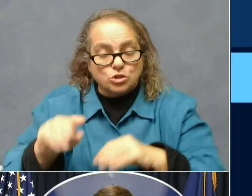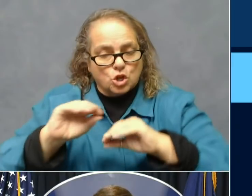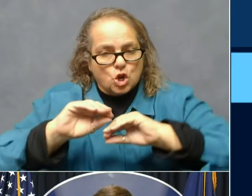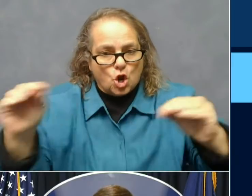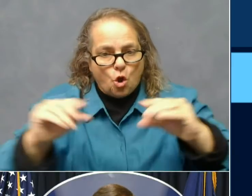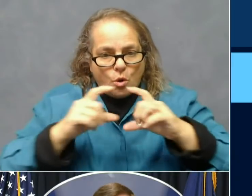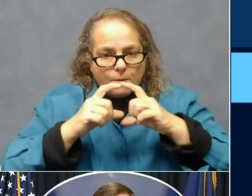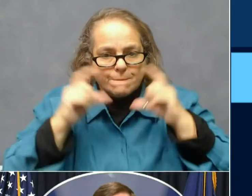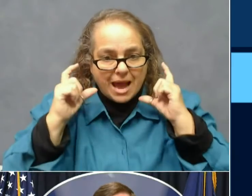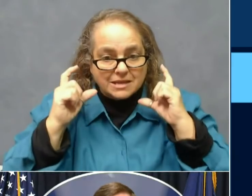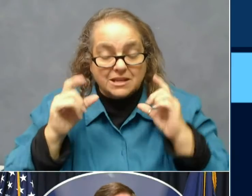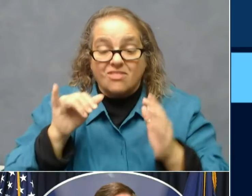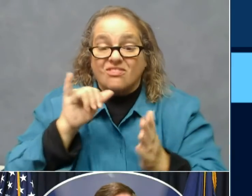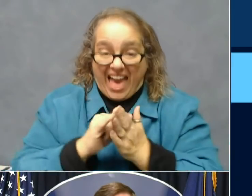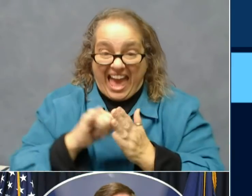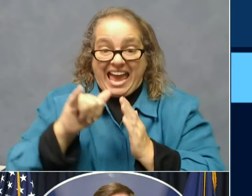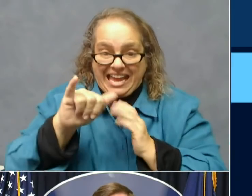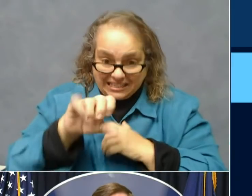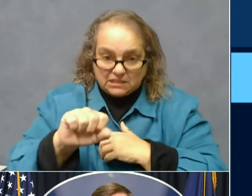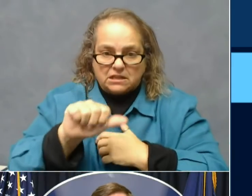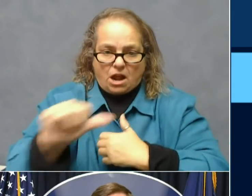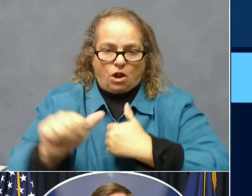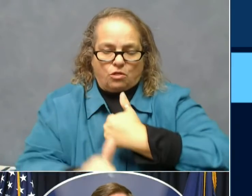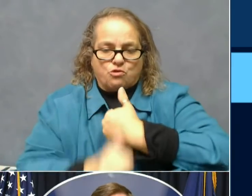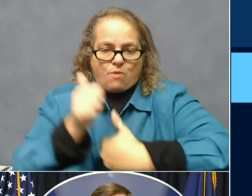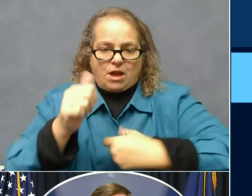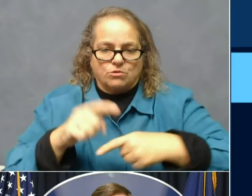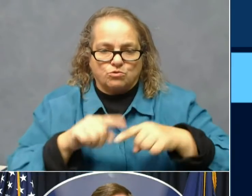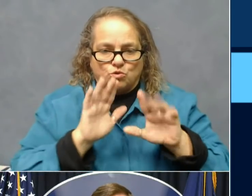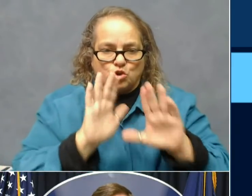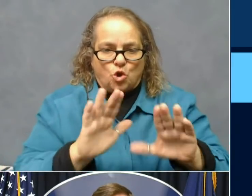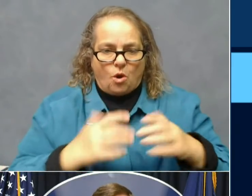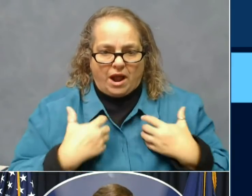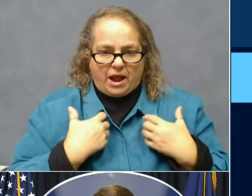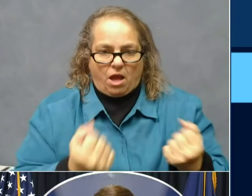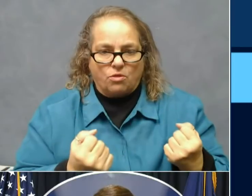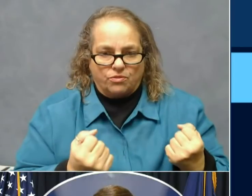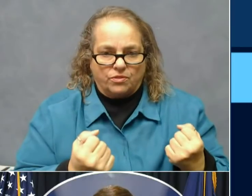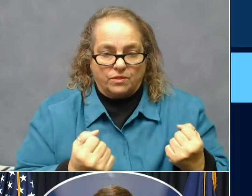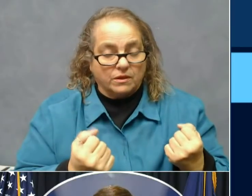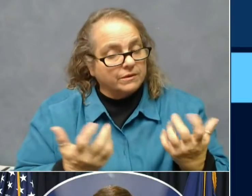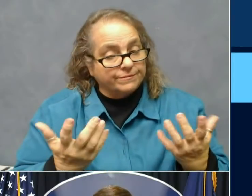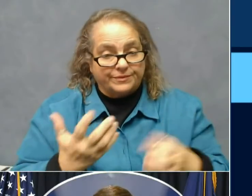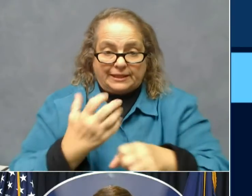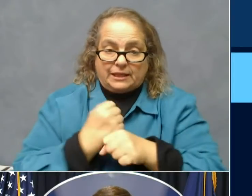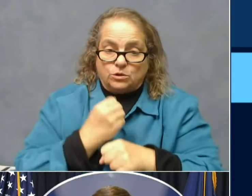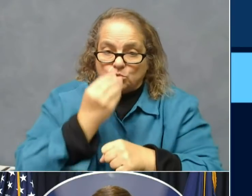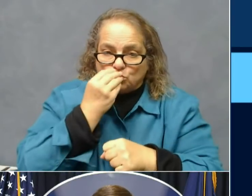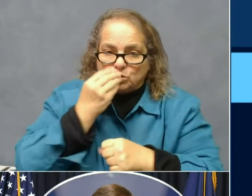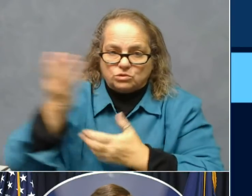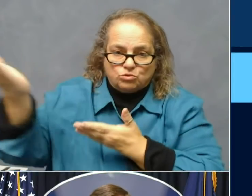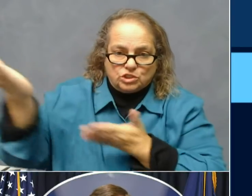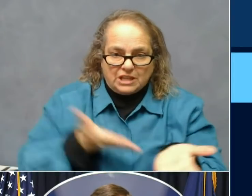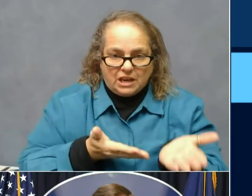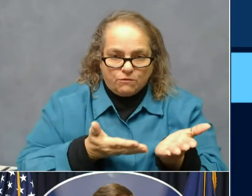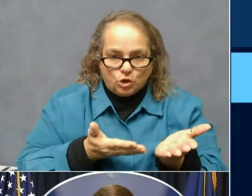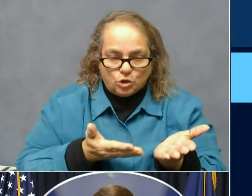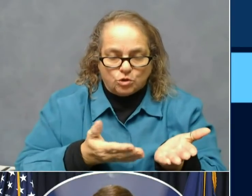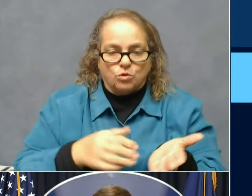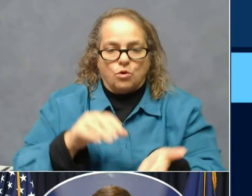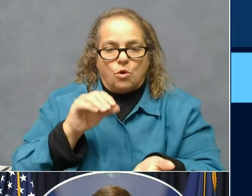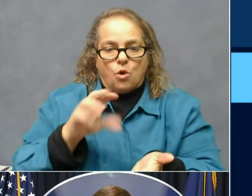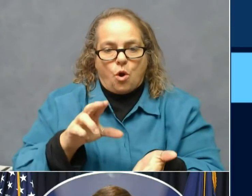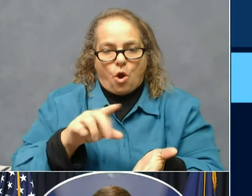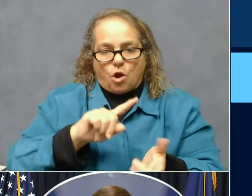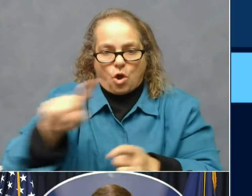threat to your health. So make sure you get groceries delivered or have them brought